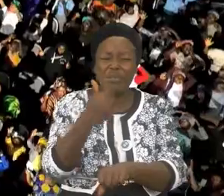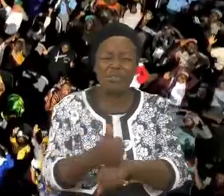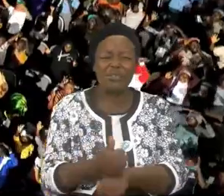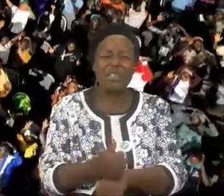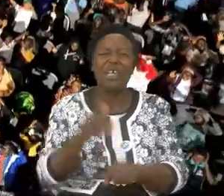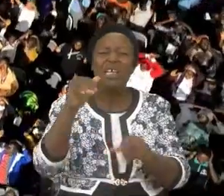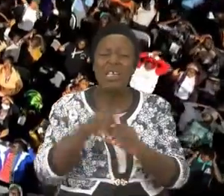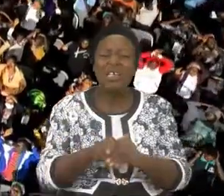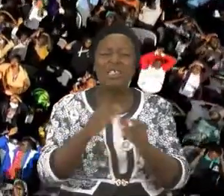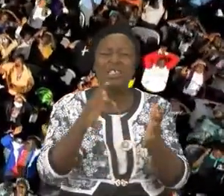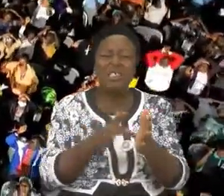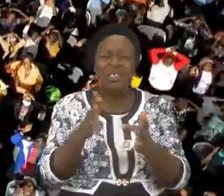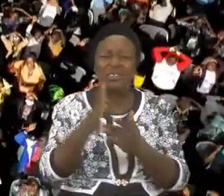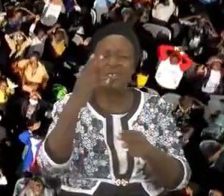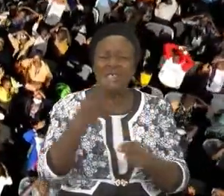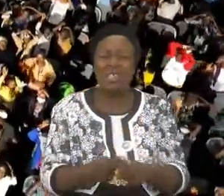pray.